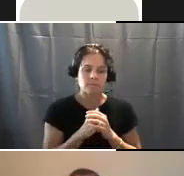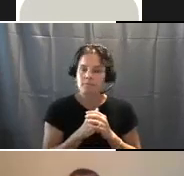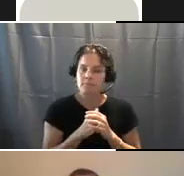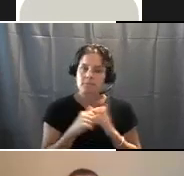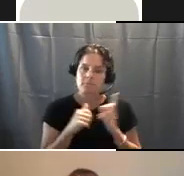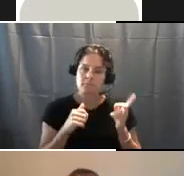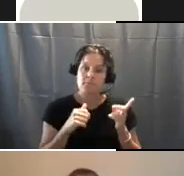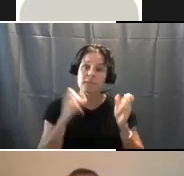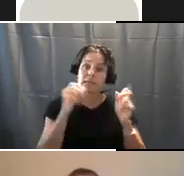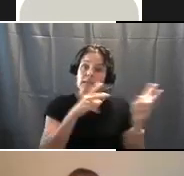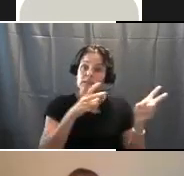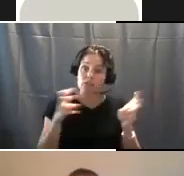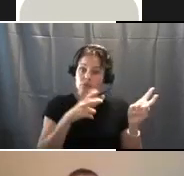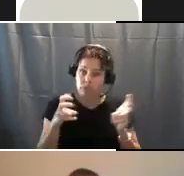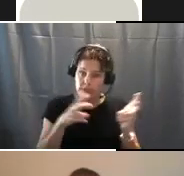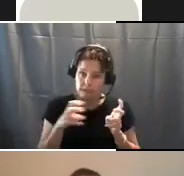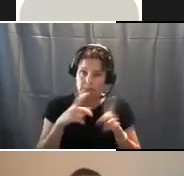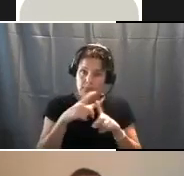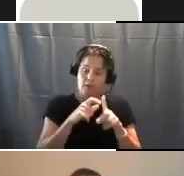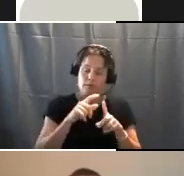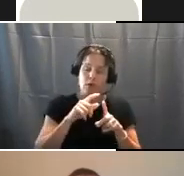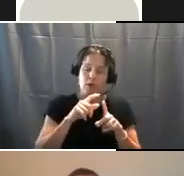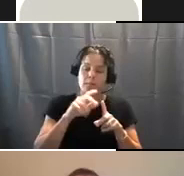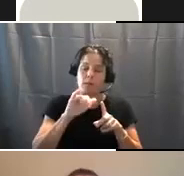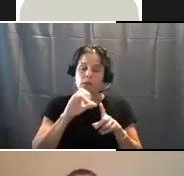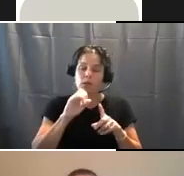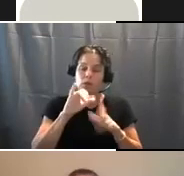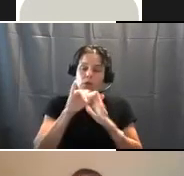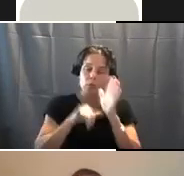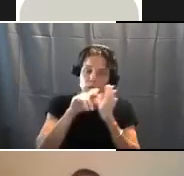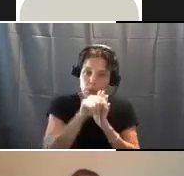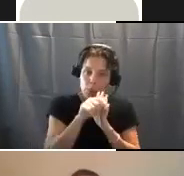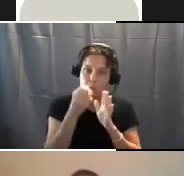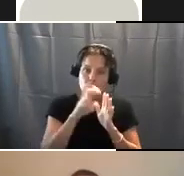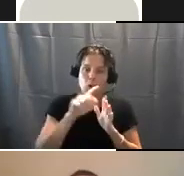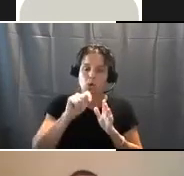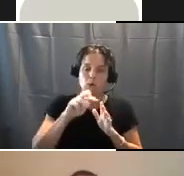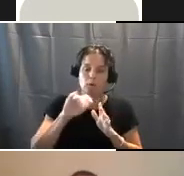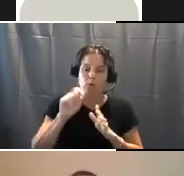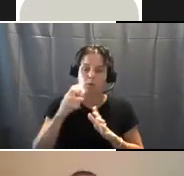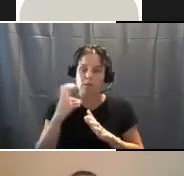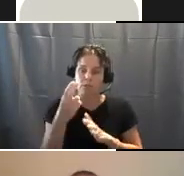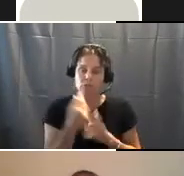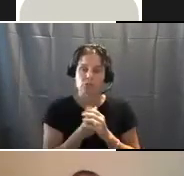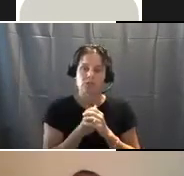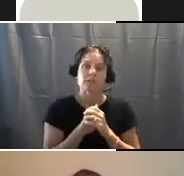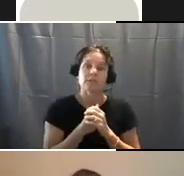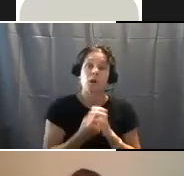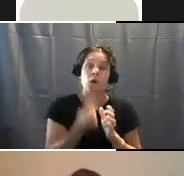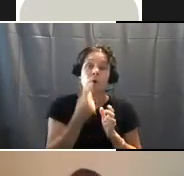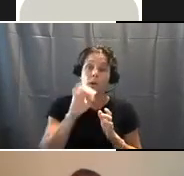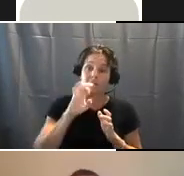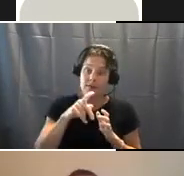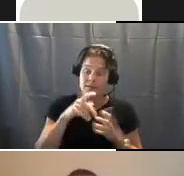key from YouTube or Twitch to go live. One tip I have is to find the Only Me privacy